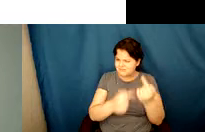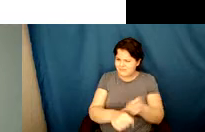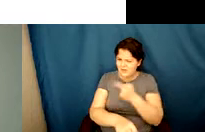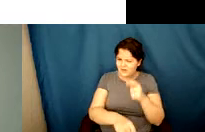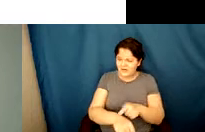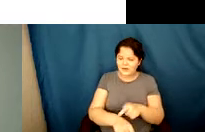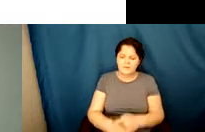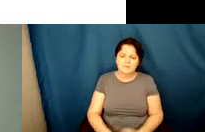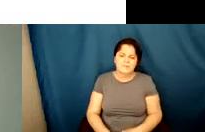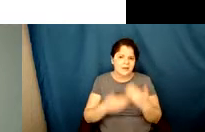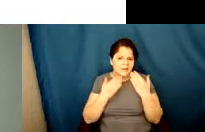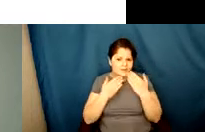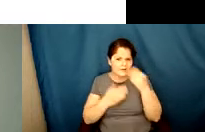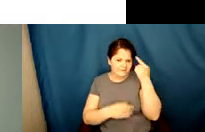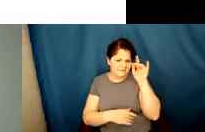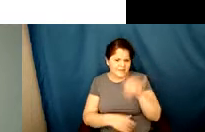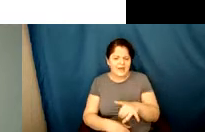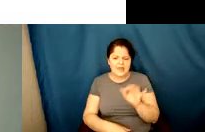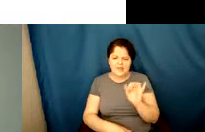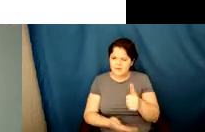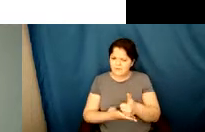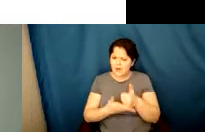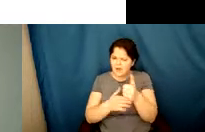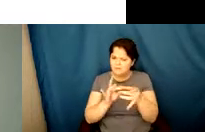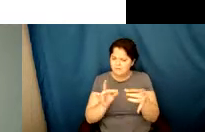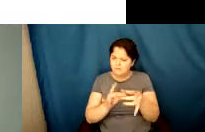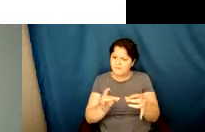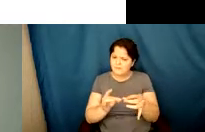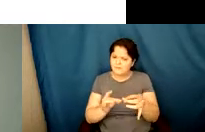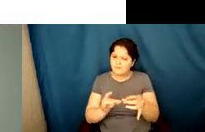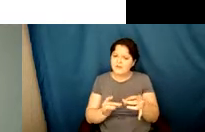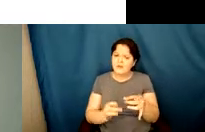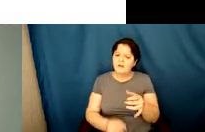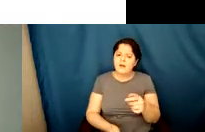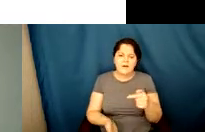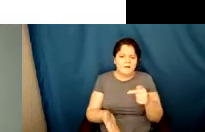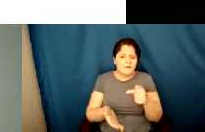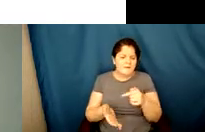Thank you for that. Yeah, those are helpful comments. And I mean, to the affordability,